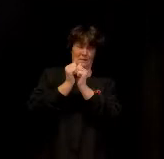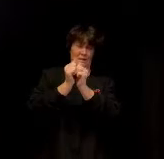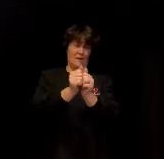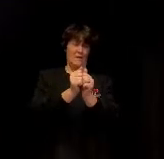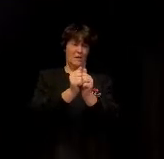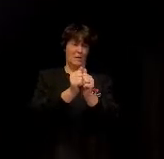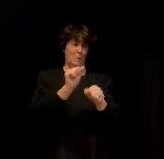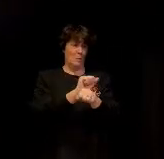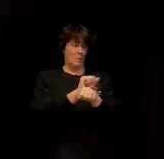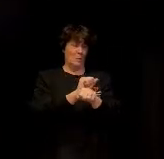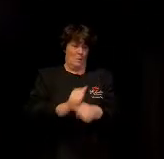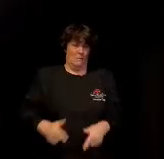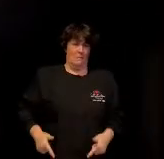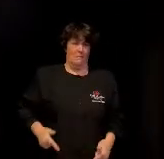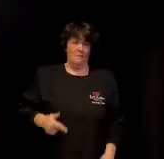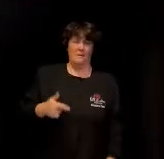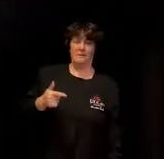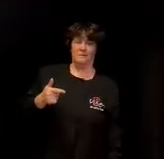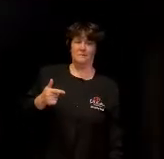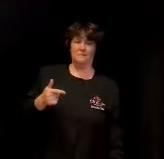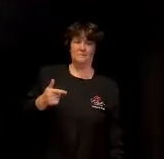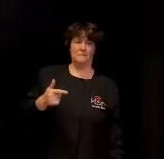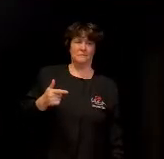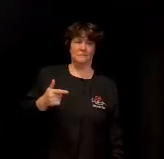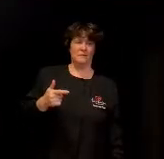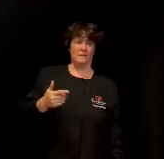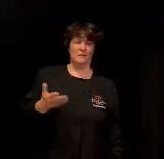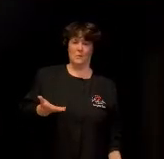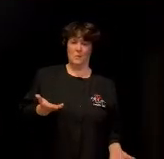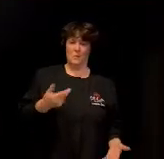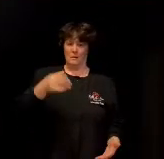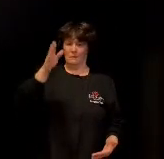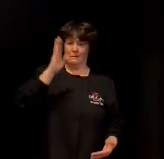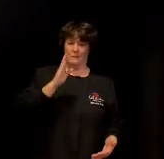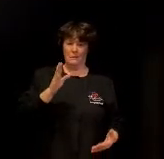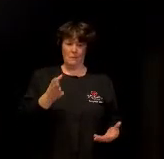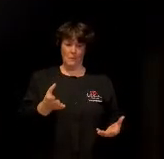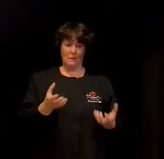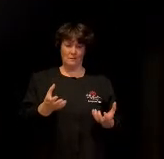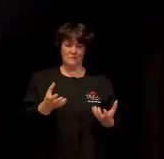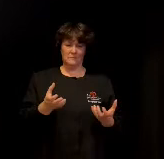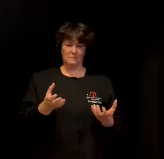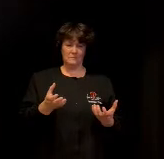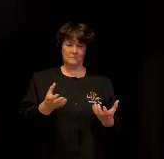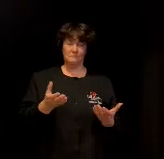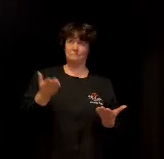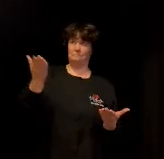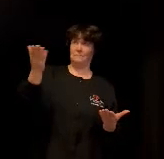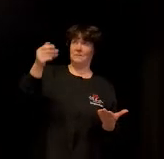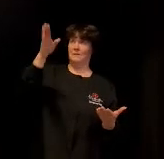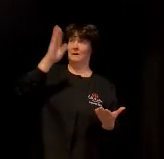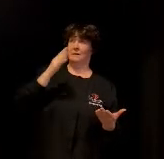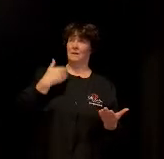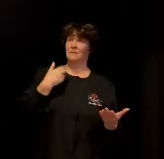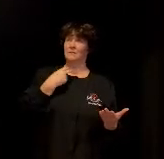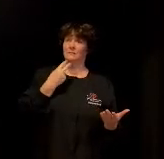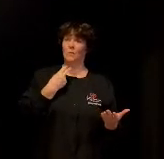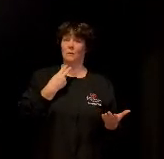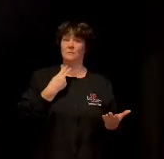Man, I love that. Because that's what God wants, right? So God has a